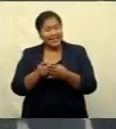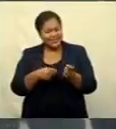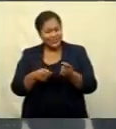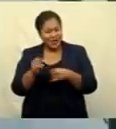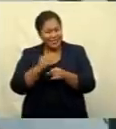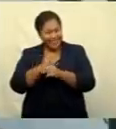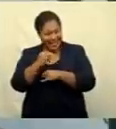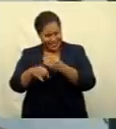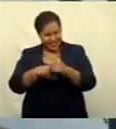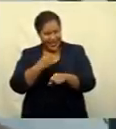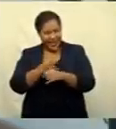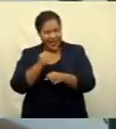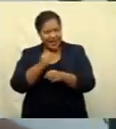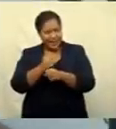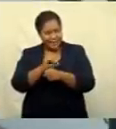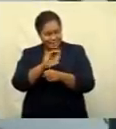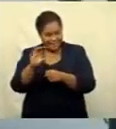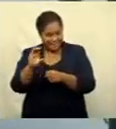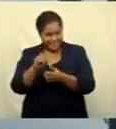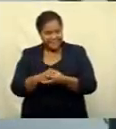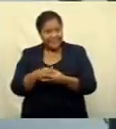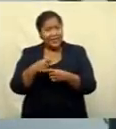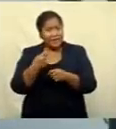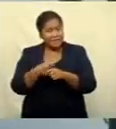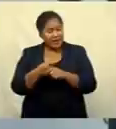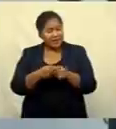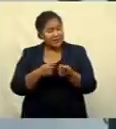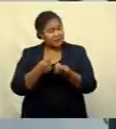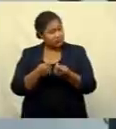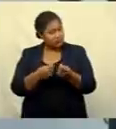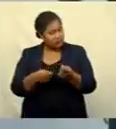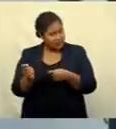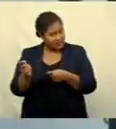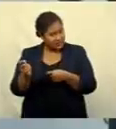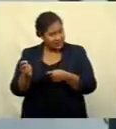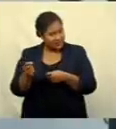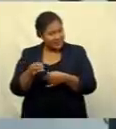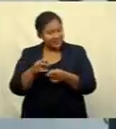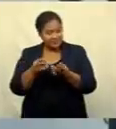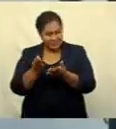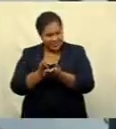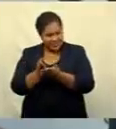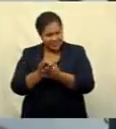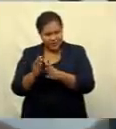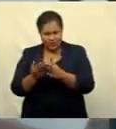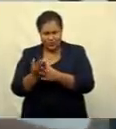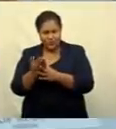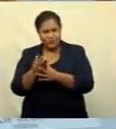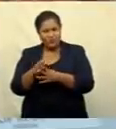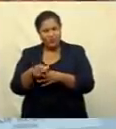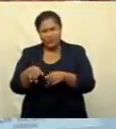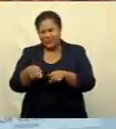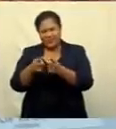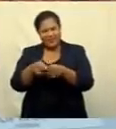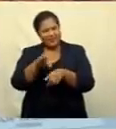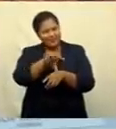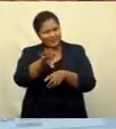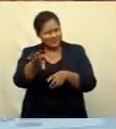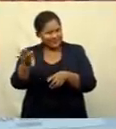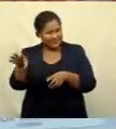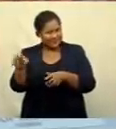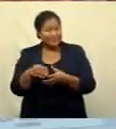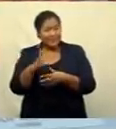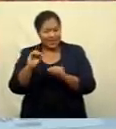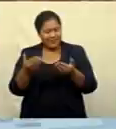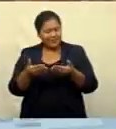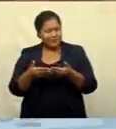International. The MoneyGram money transfer services will be initially offered through selected Quartz outlets. It intends to introduce